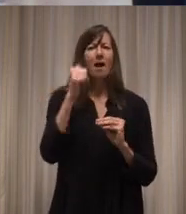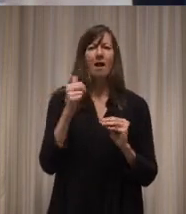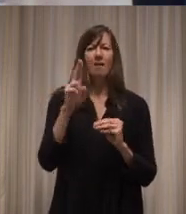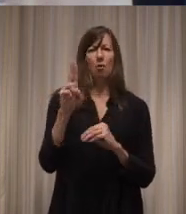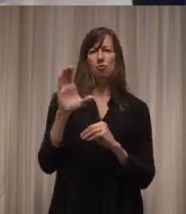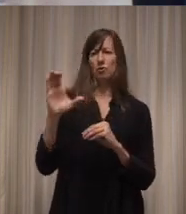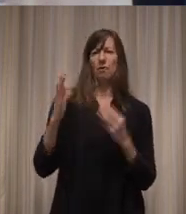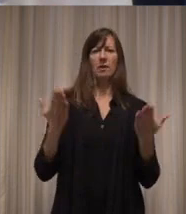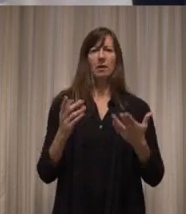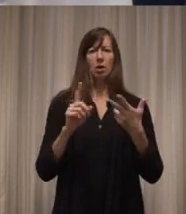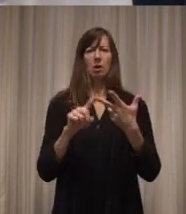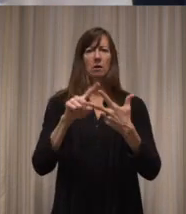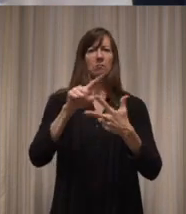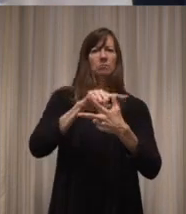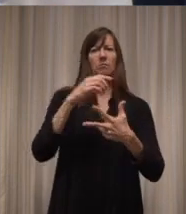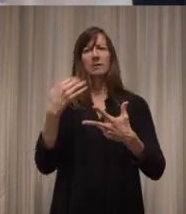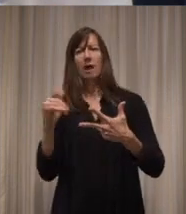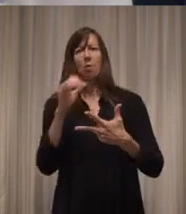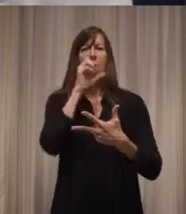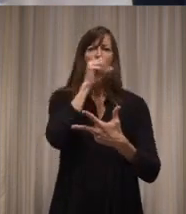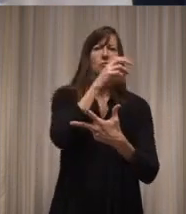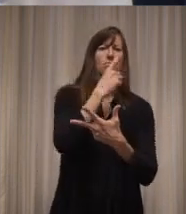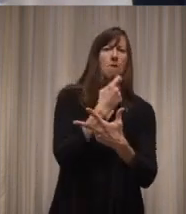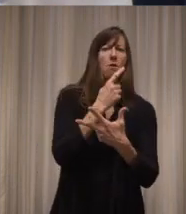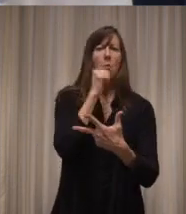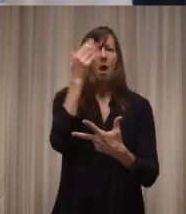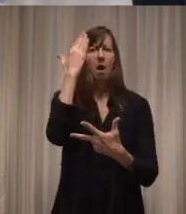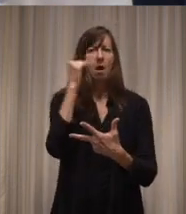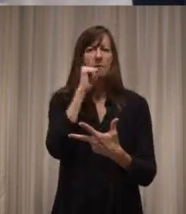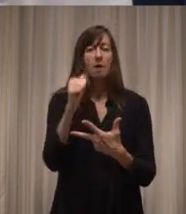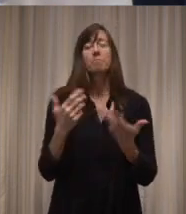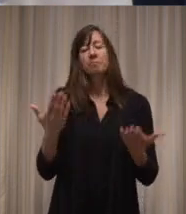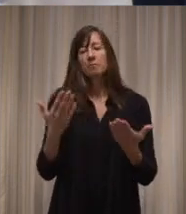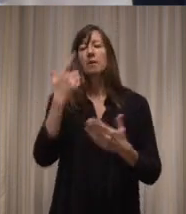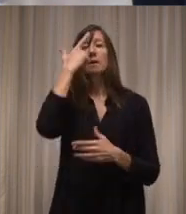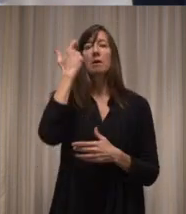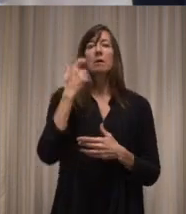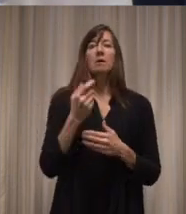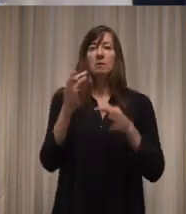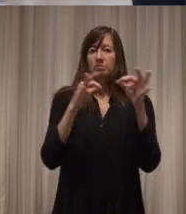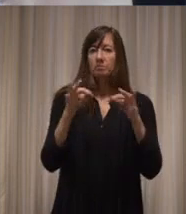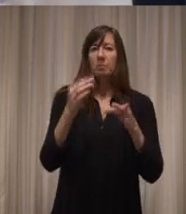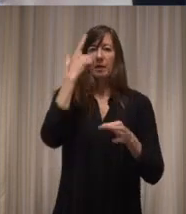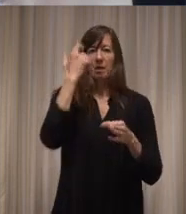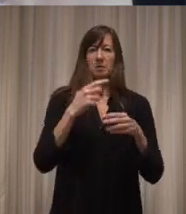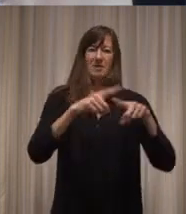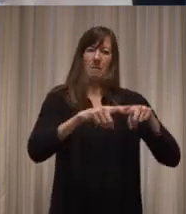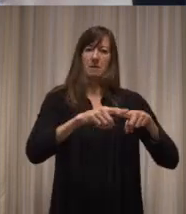bit. We continue every day. I'm on the control room call for our Hudson Valley region. We continue